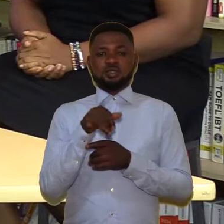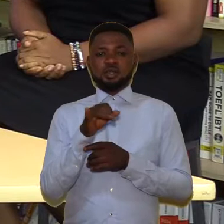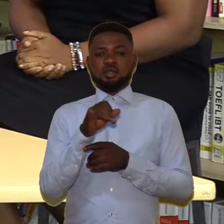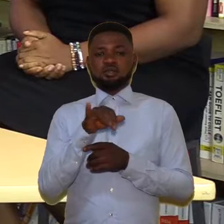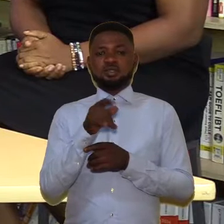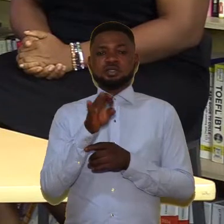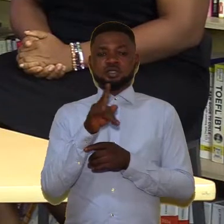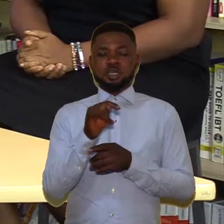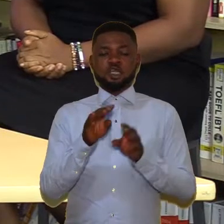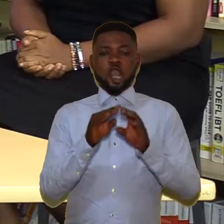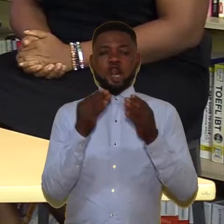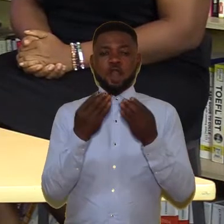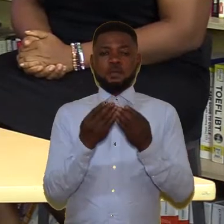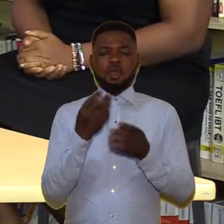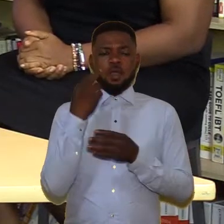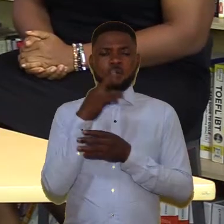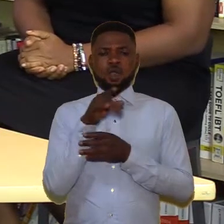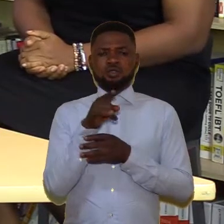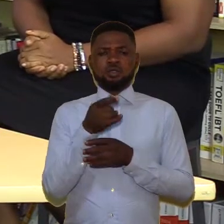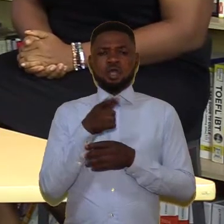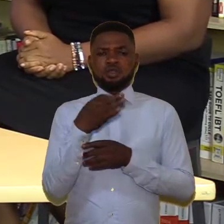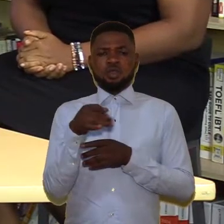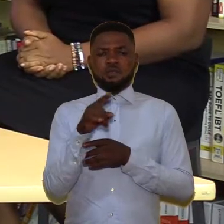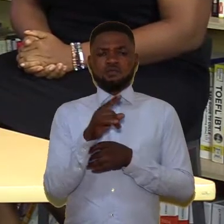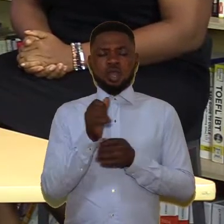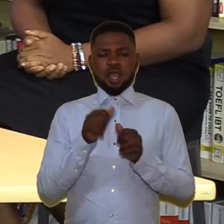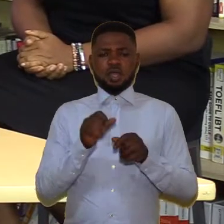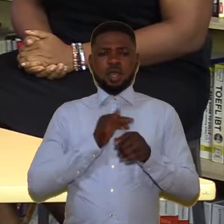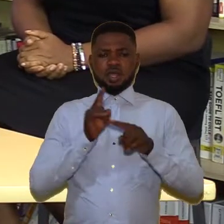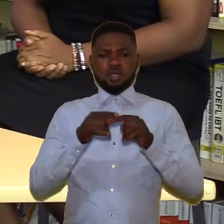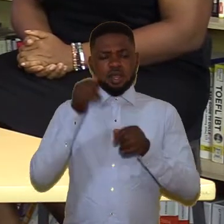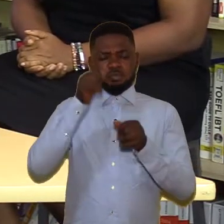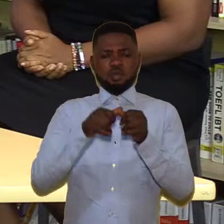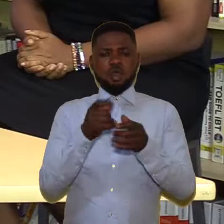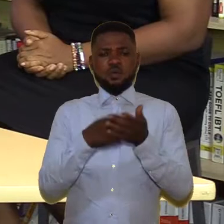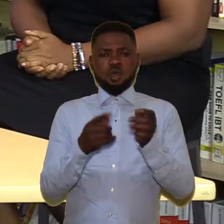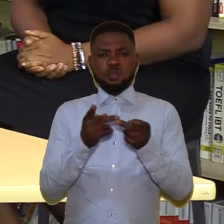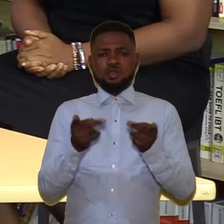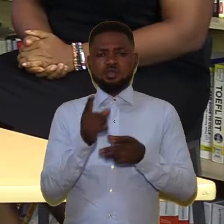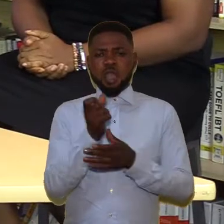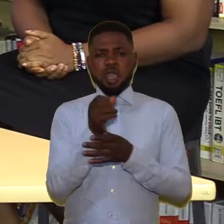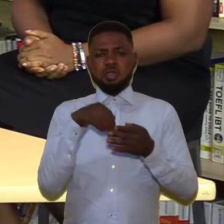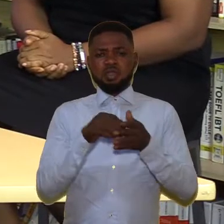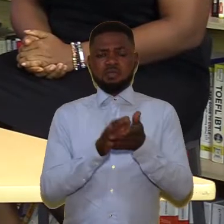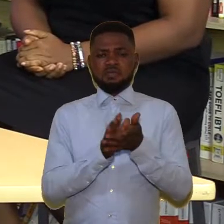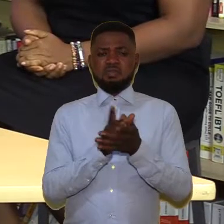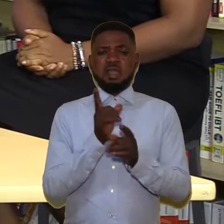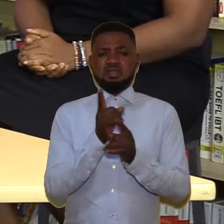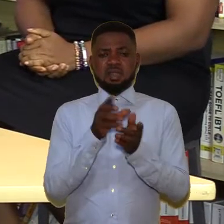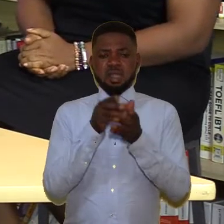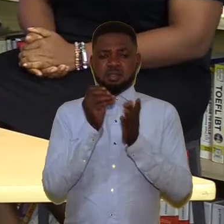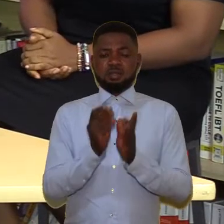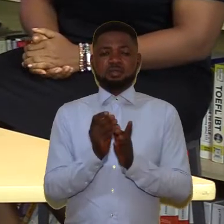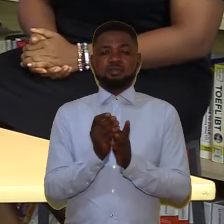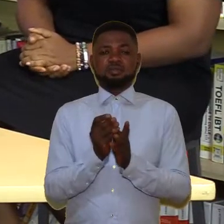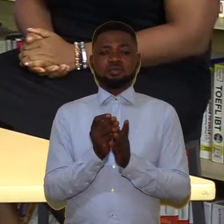Jet. Yes, you were in Jets Club. Jet Club. Yes. Were you, any of you holding any, I can't remember what position you were holding then. Yes, but I know you were a prefect.